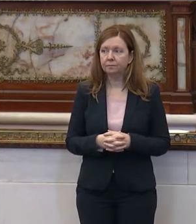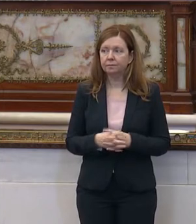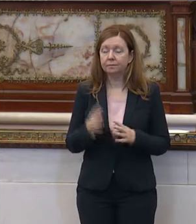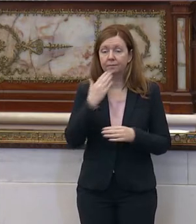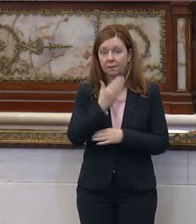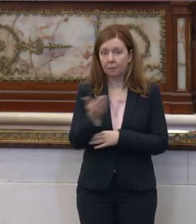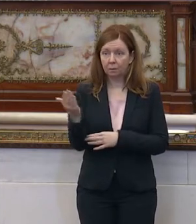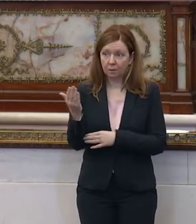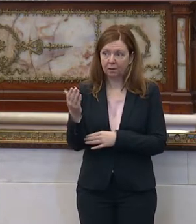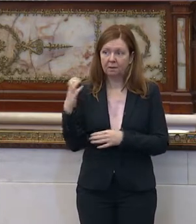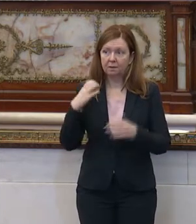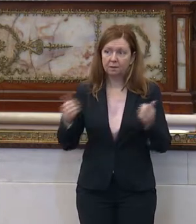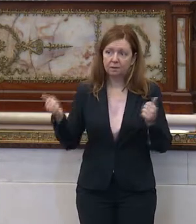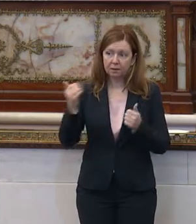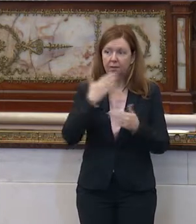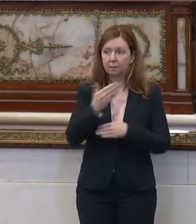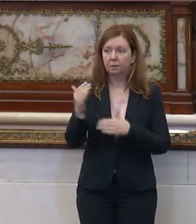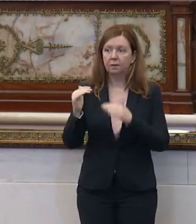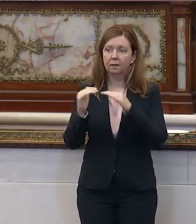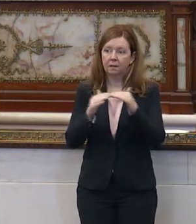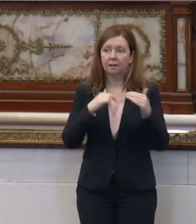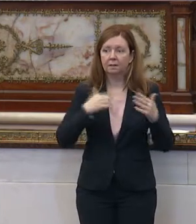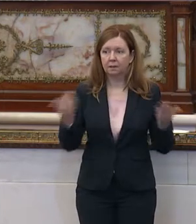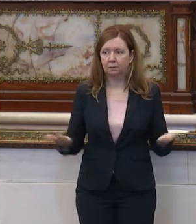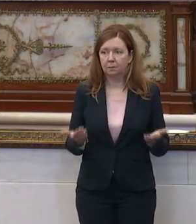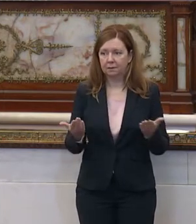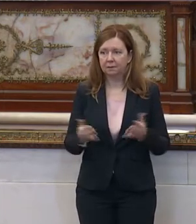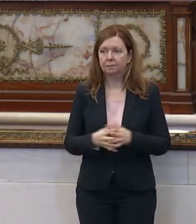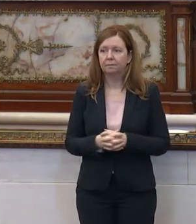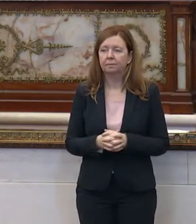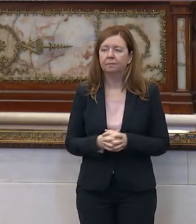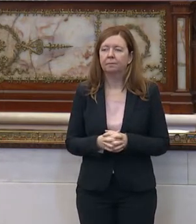Good morning, Chair. Good morning, colleagues. I'm present as well.